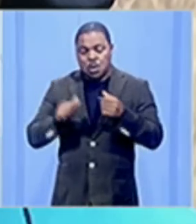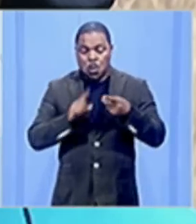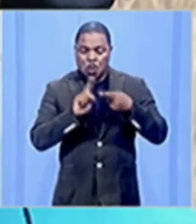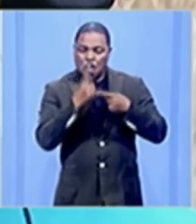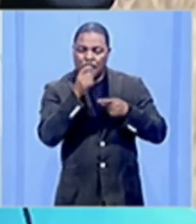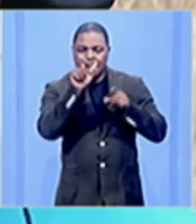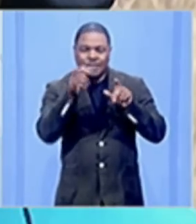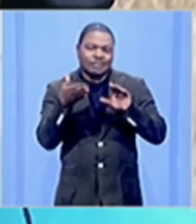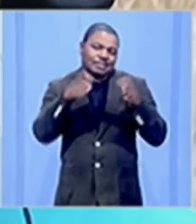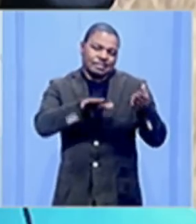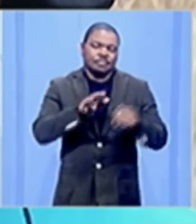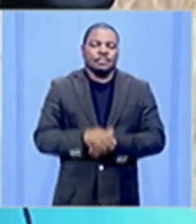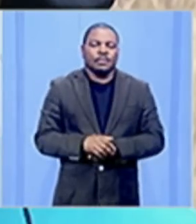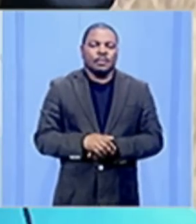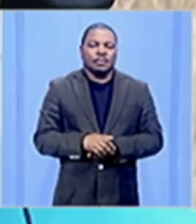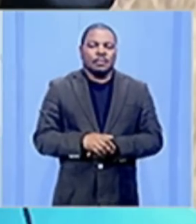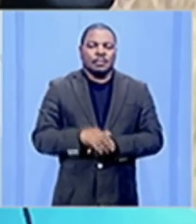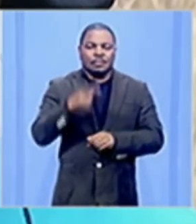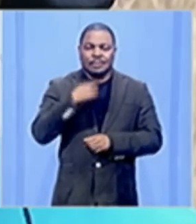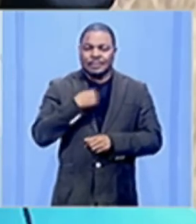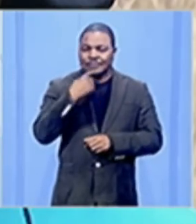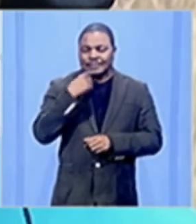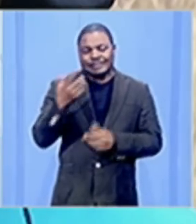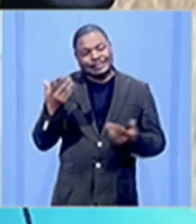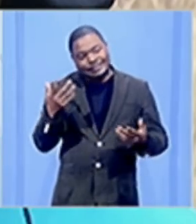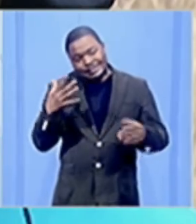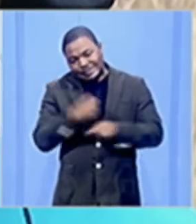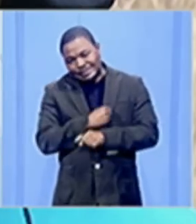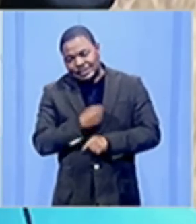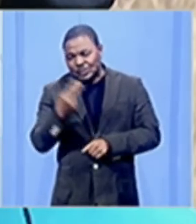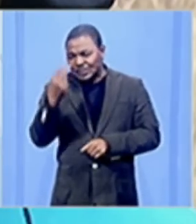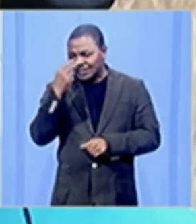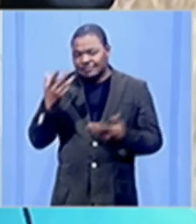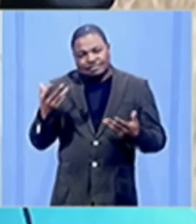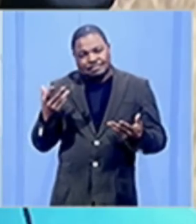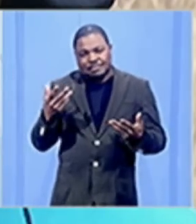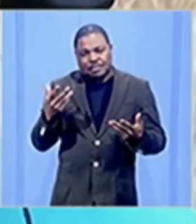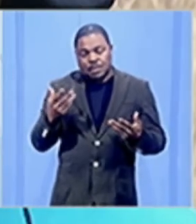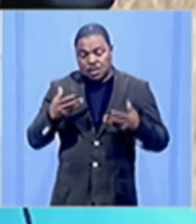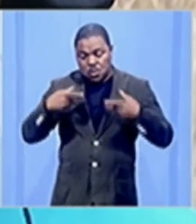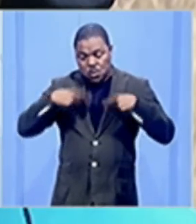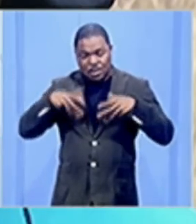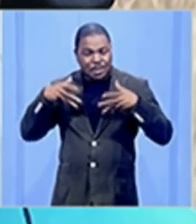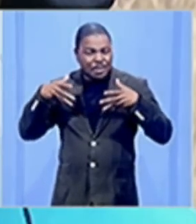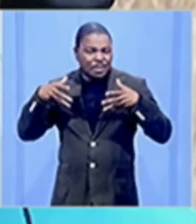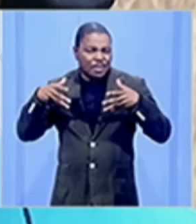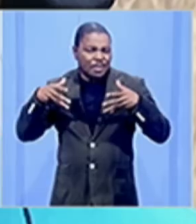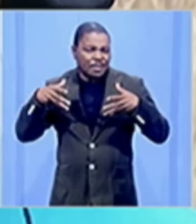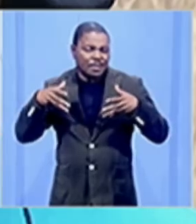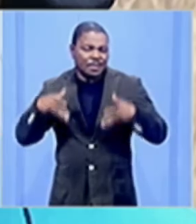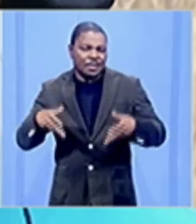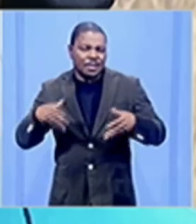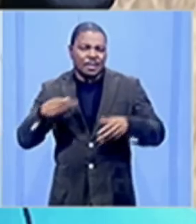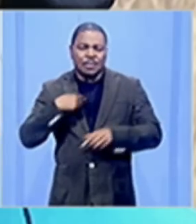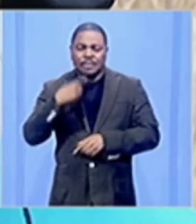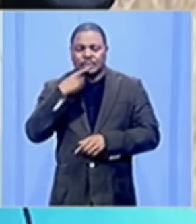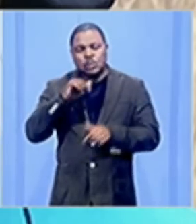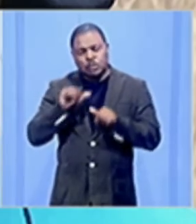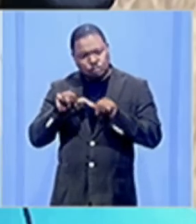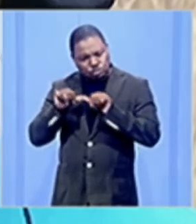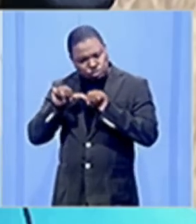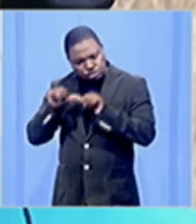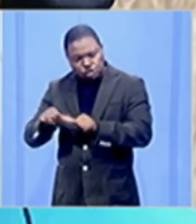say people that are underground, they must still be saved. Hence you see us here saying we will continue with